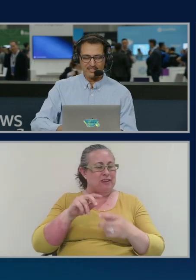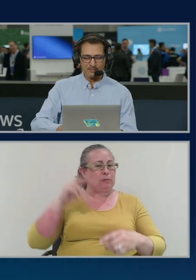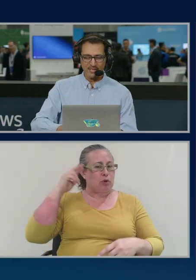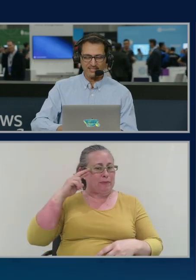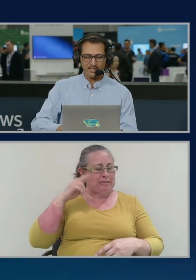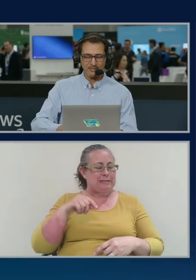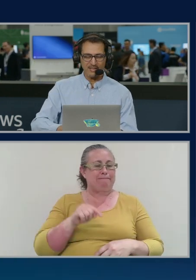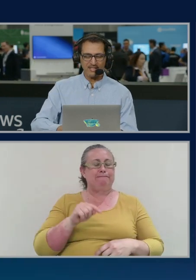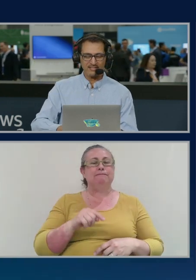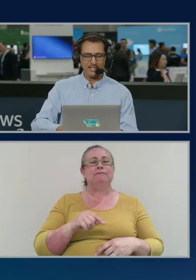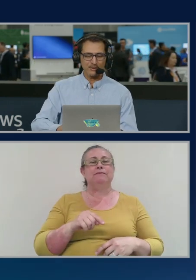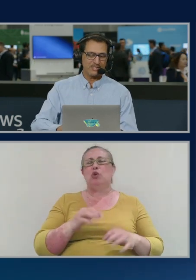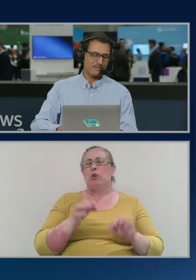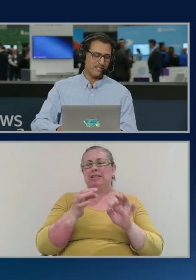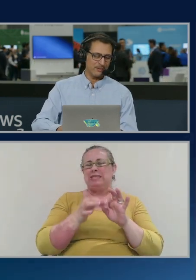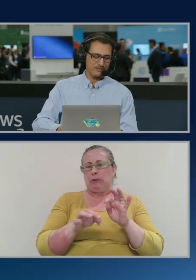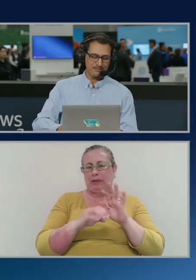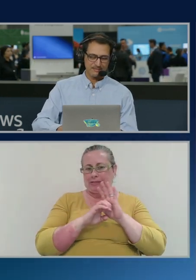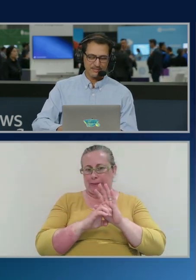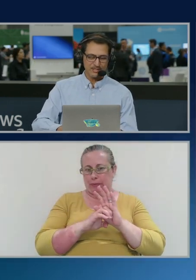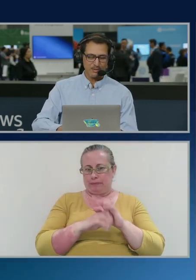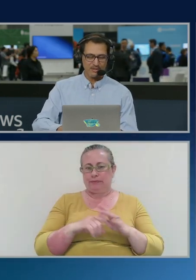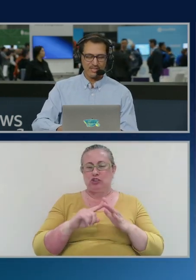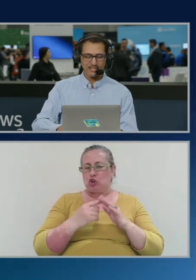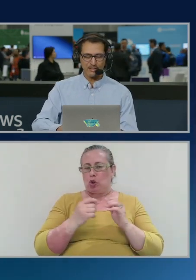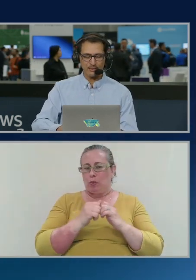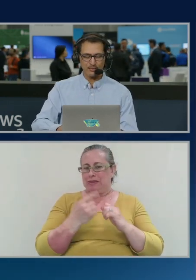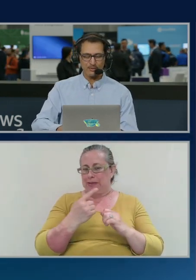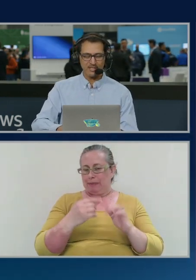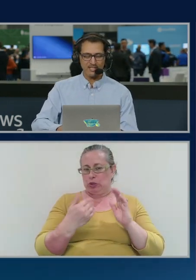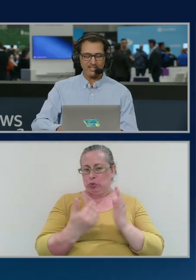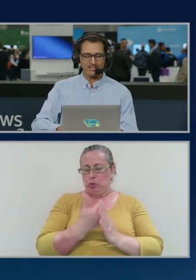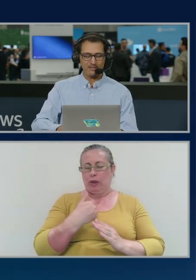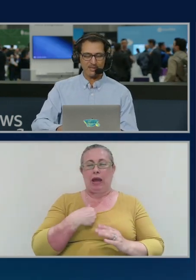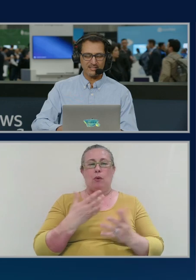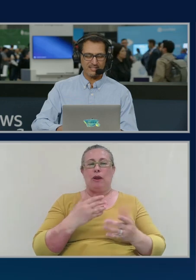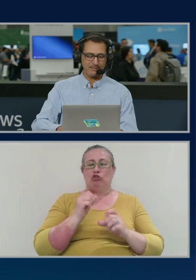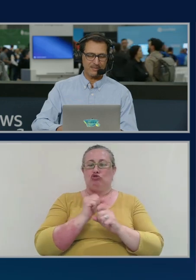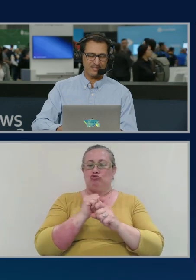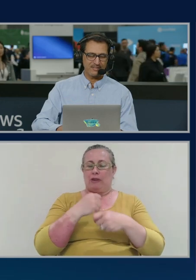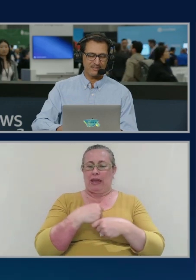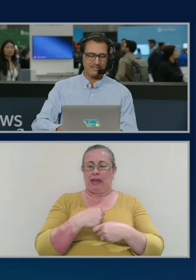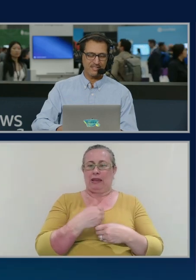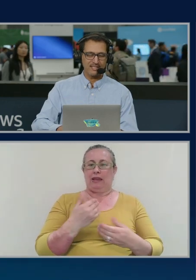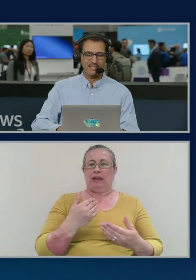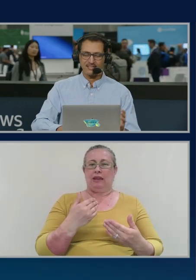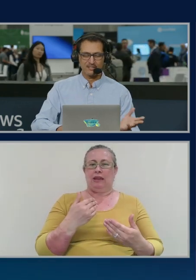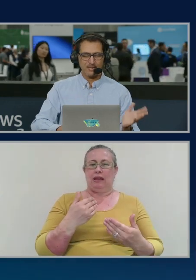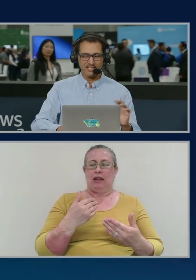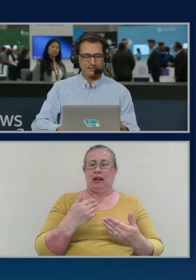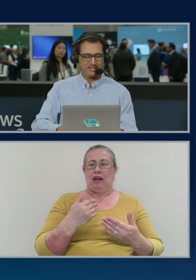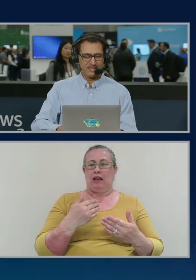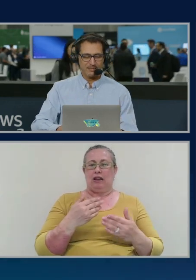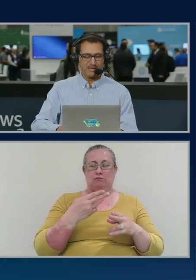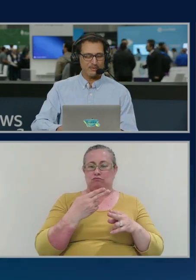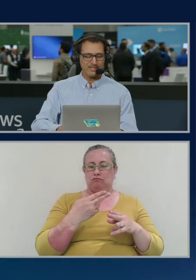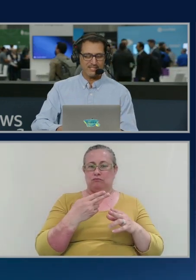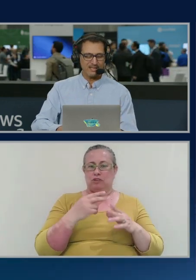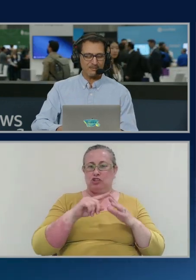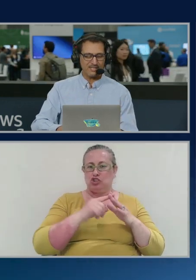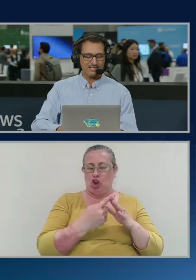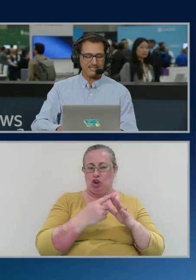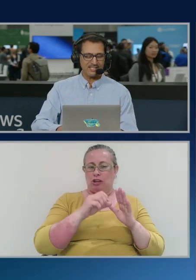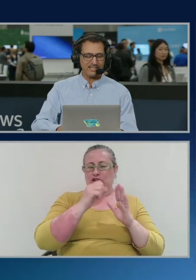take a simple example, right? Let's try to do something new. So I'm going to create a new Spark script. The Spark script comes